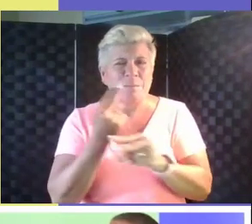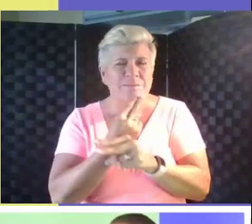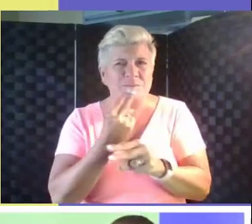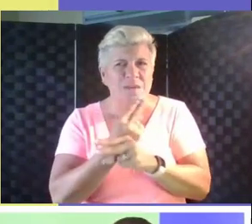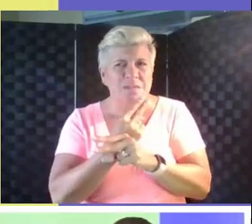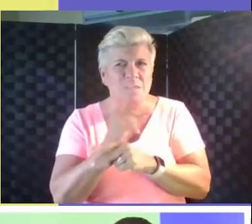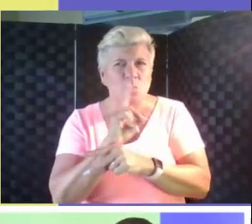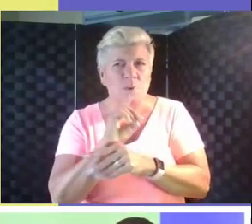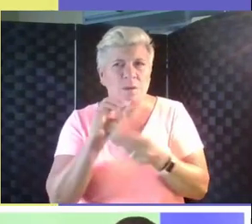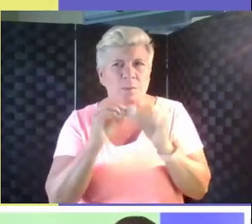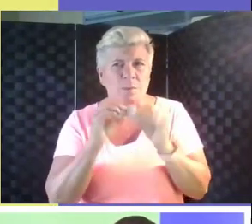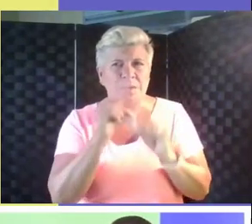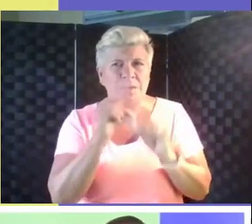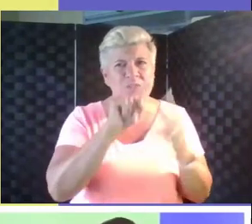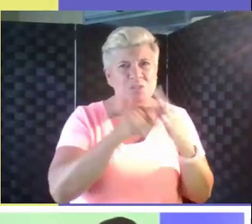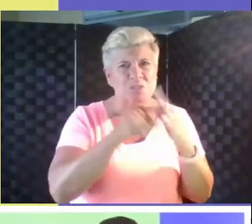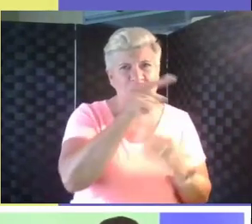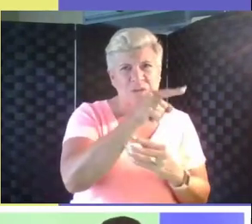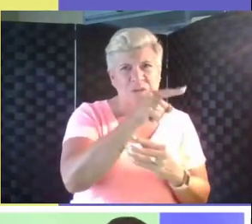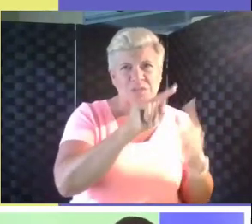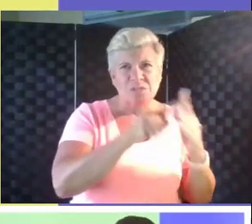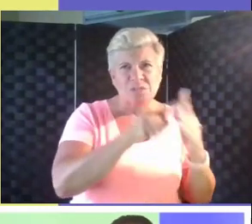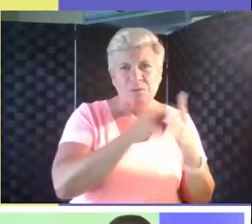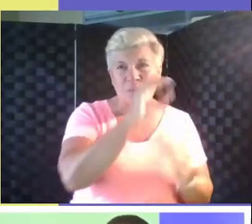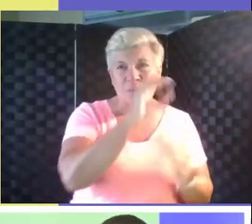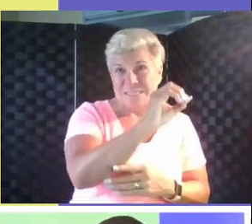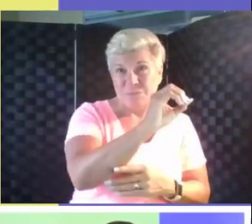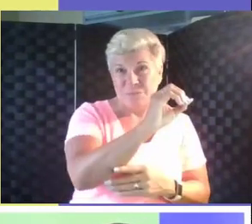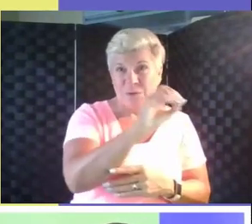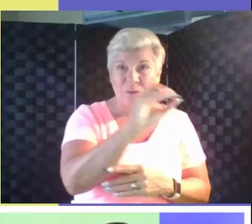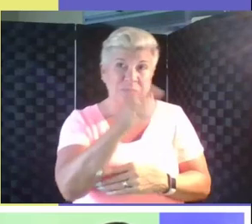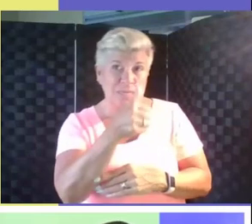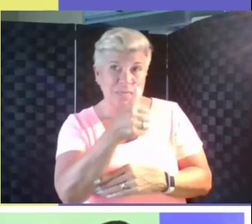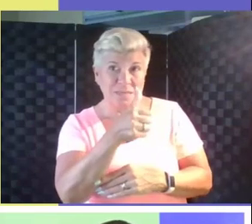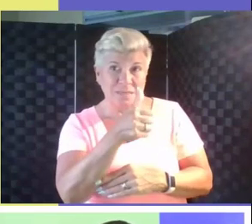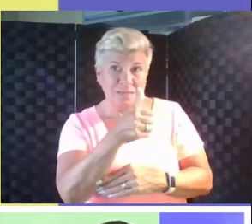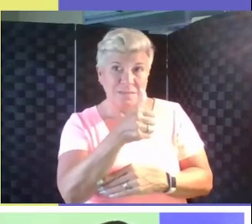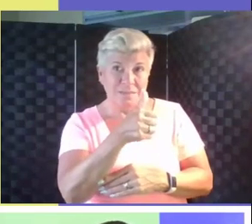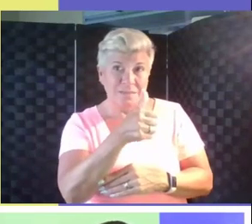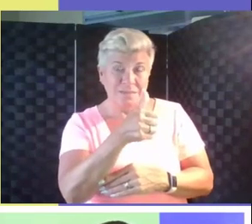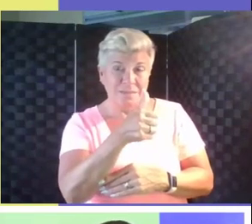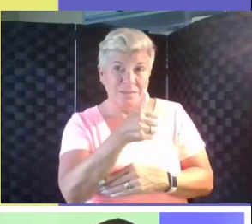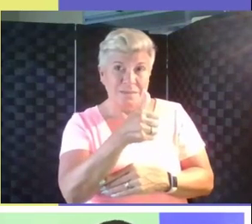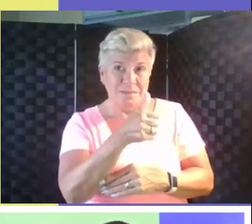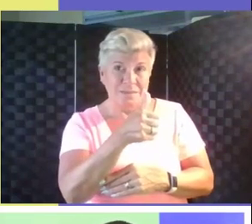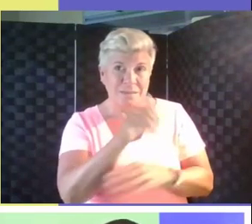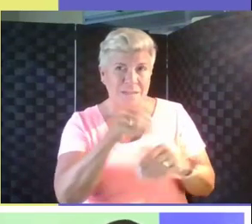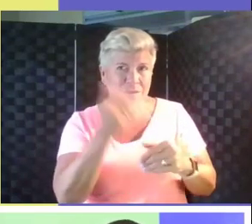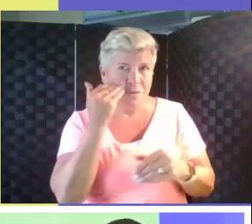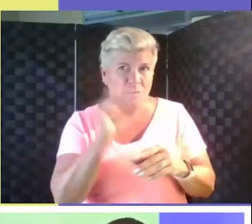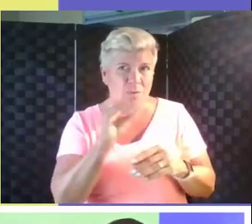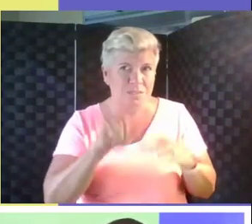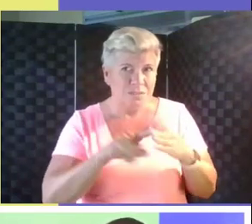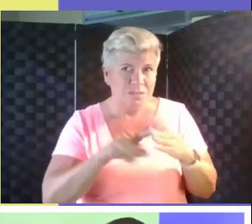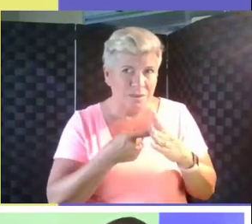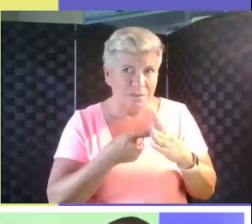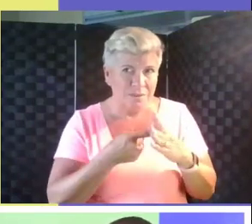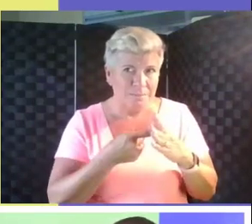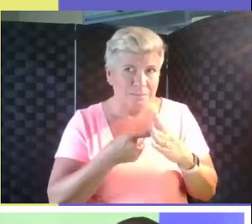out where my number line should start? Should I start at 0 or 10? How do I know where to